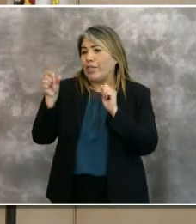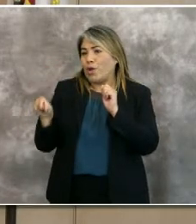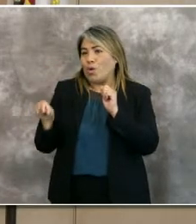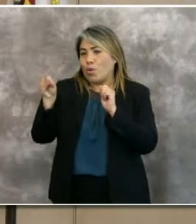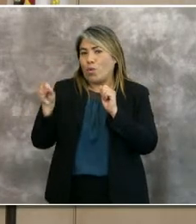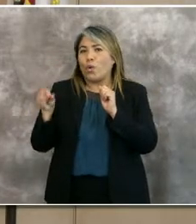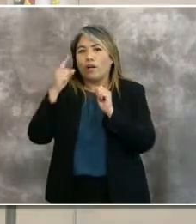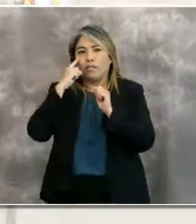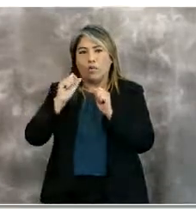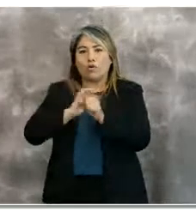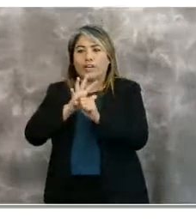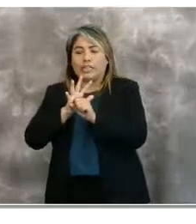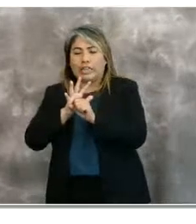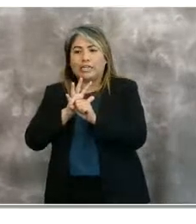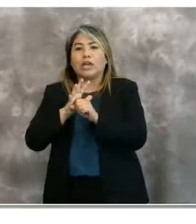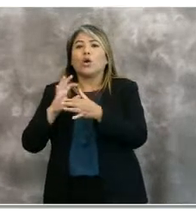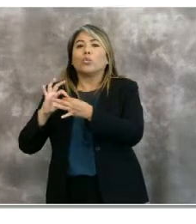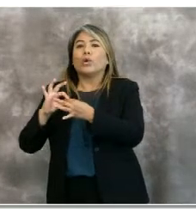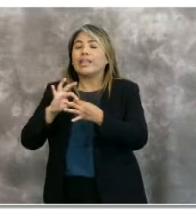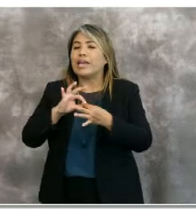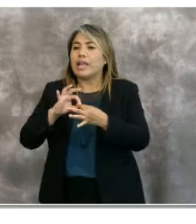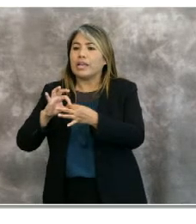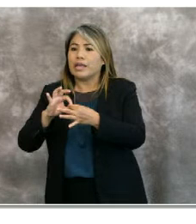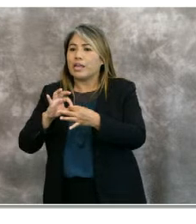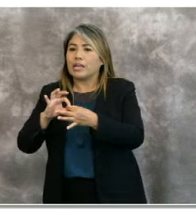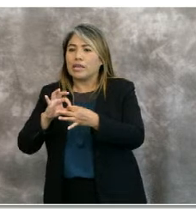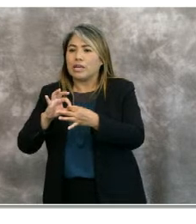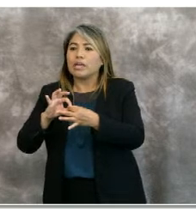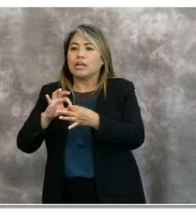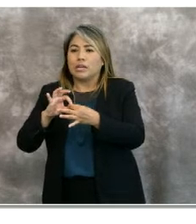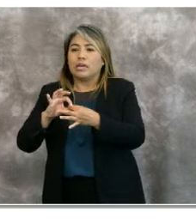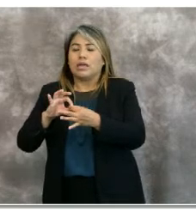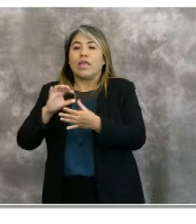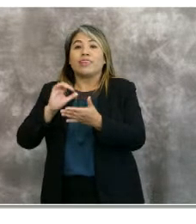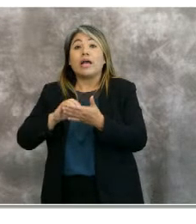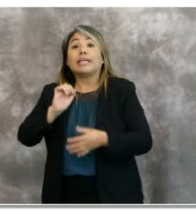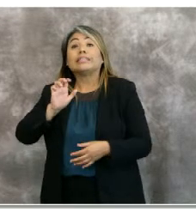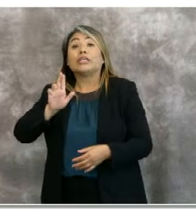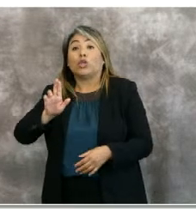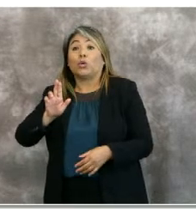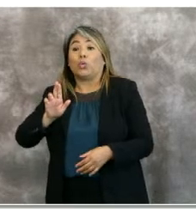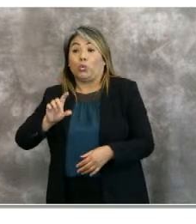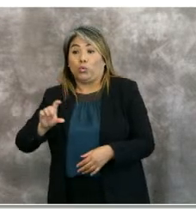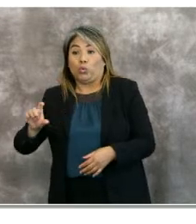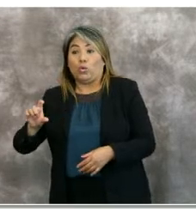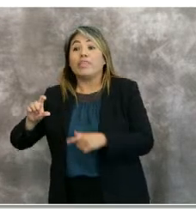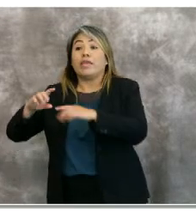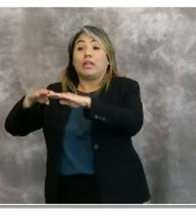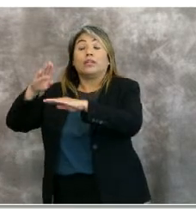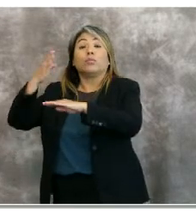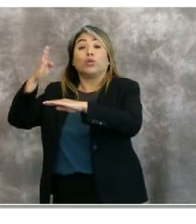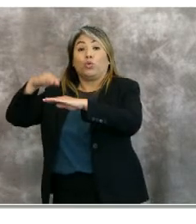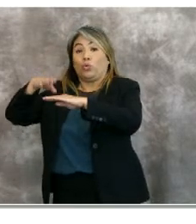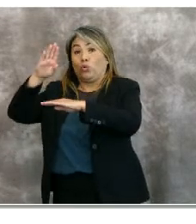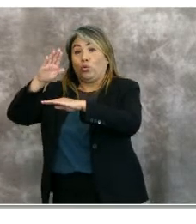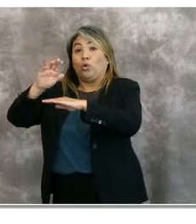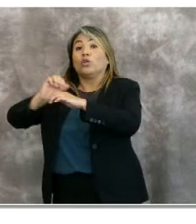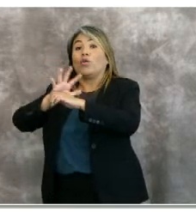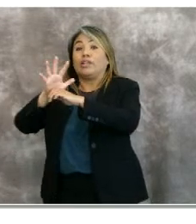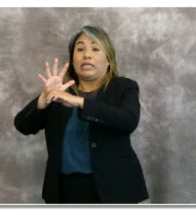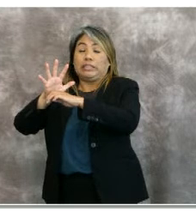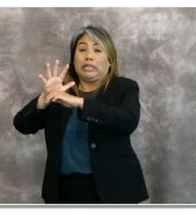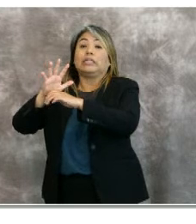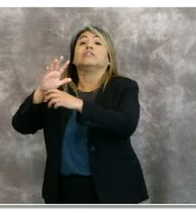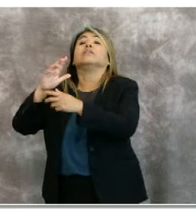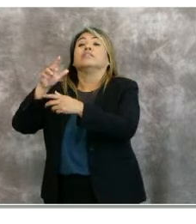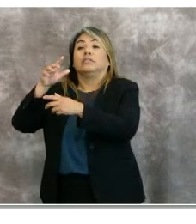for COVID-19 related, that's in the ICU, and then the blue is the COVID-19